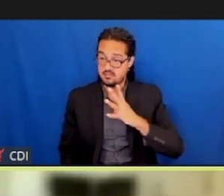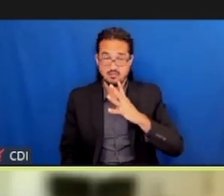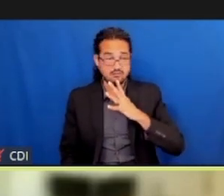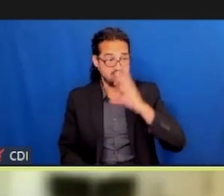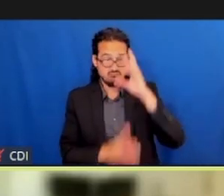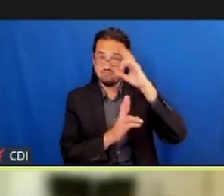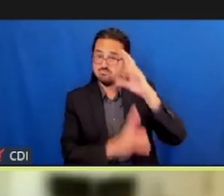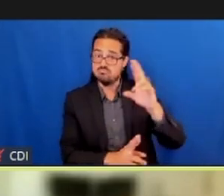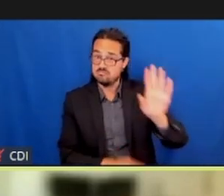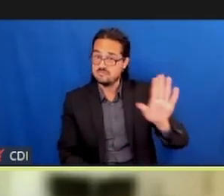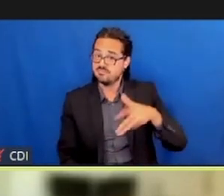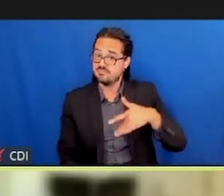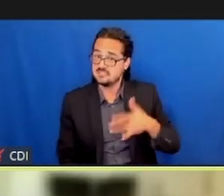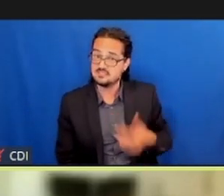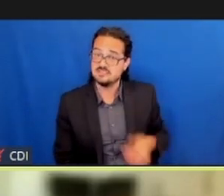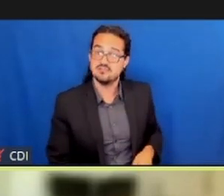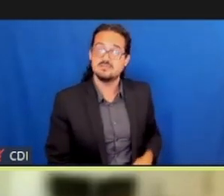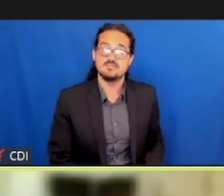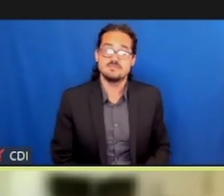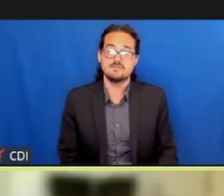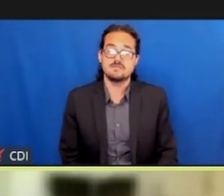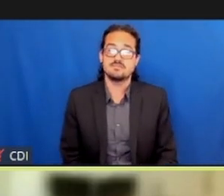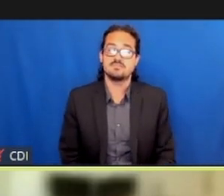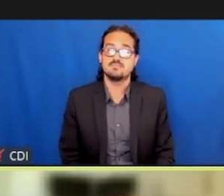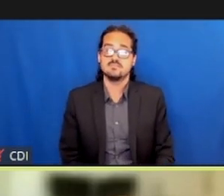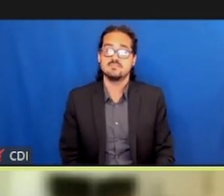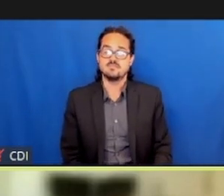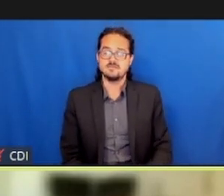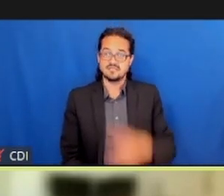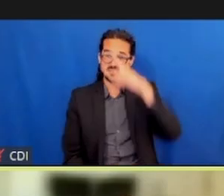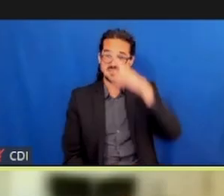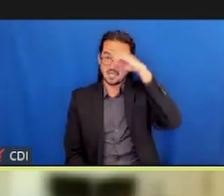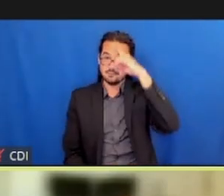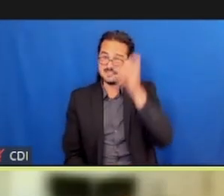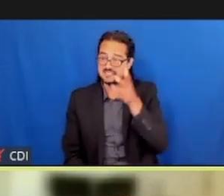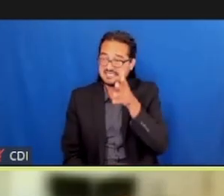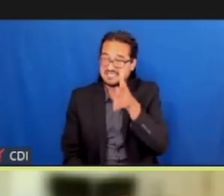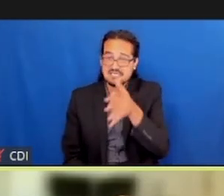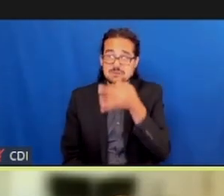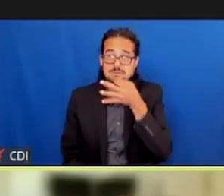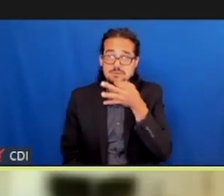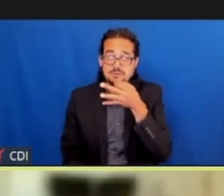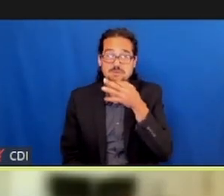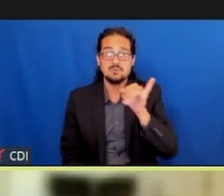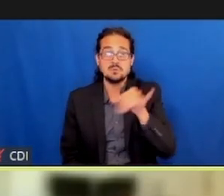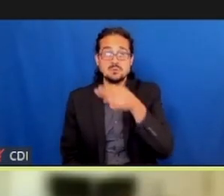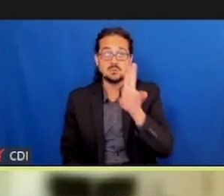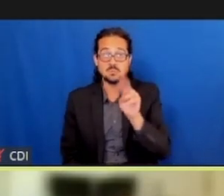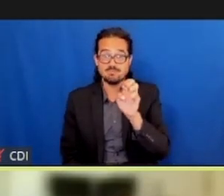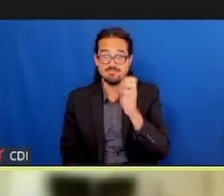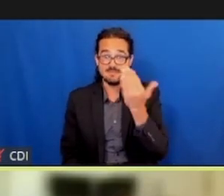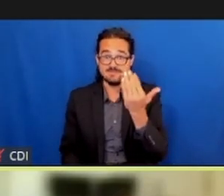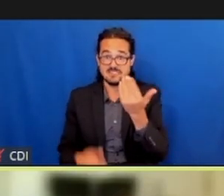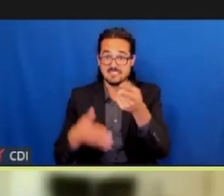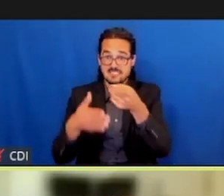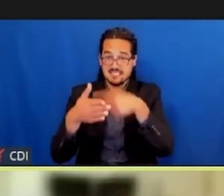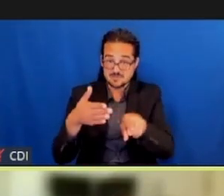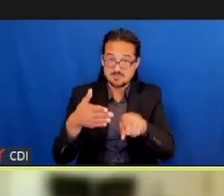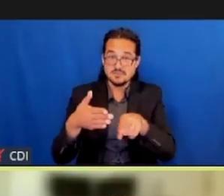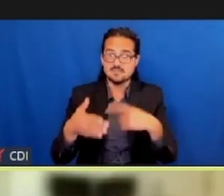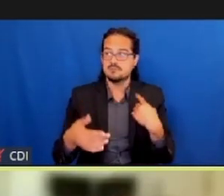better and June 15th is right around the corner, there's some anxiety about expanding our social circles and taking our masks off